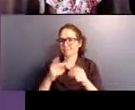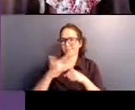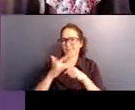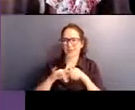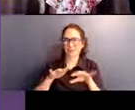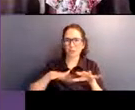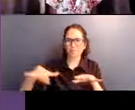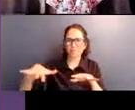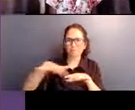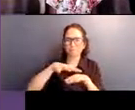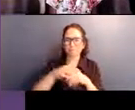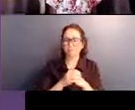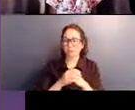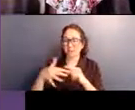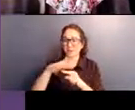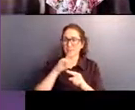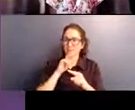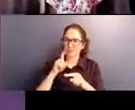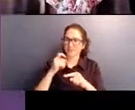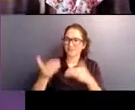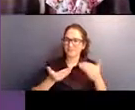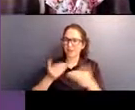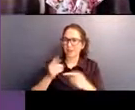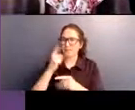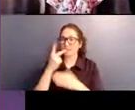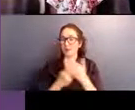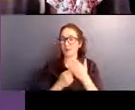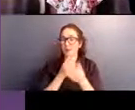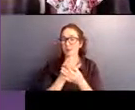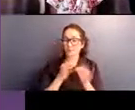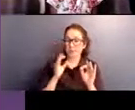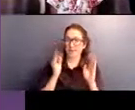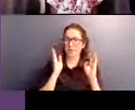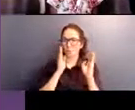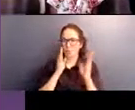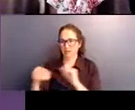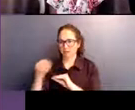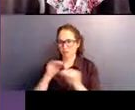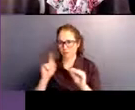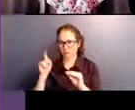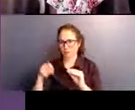The environment should invite both free and organized movement.